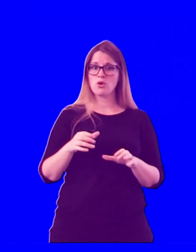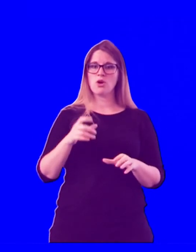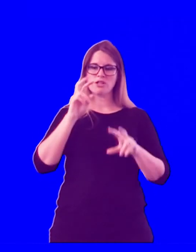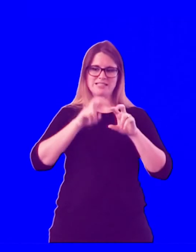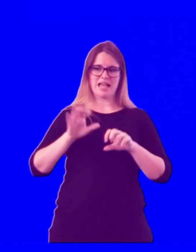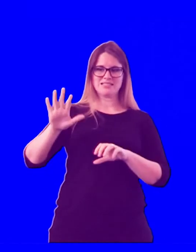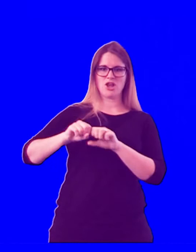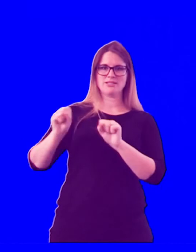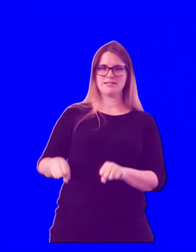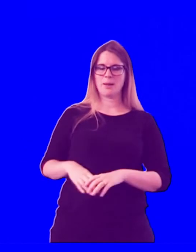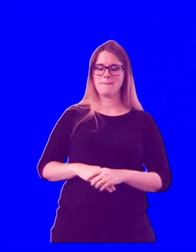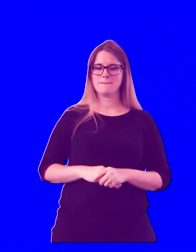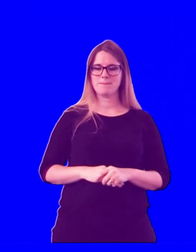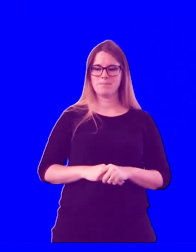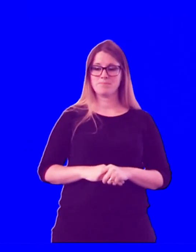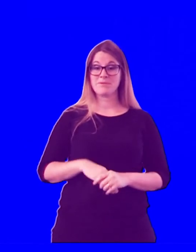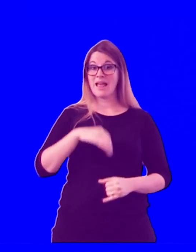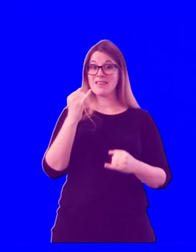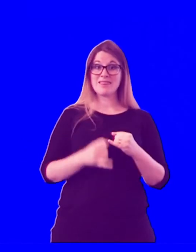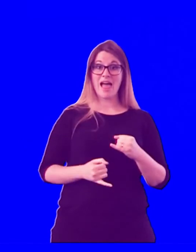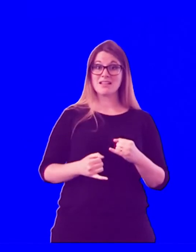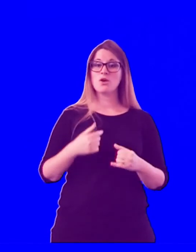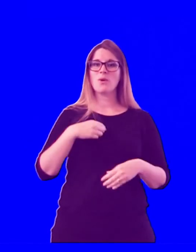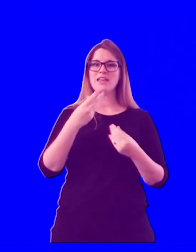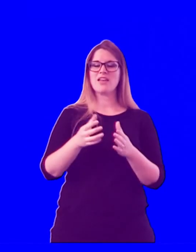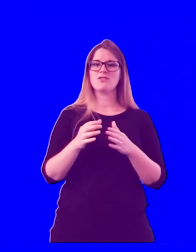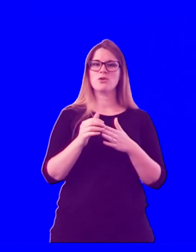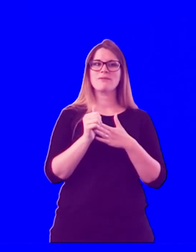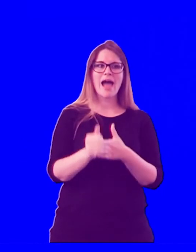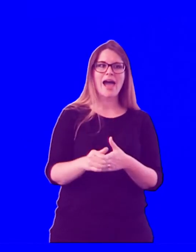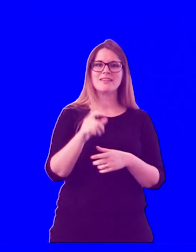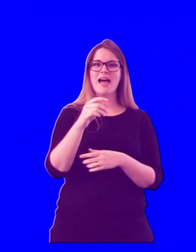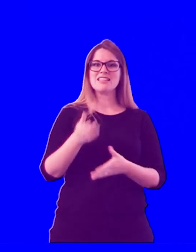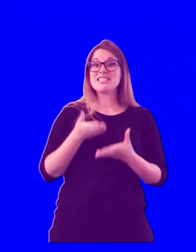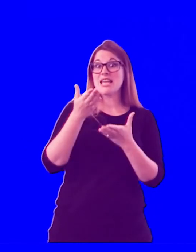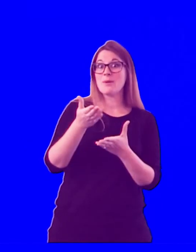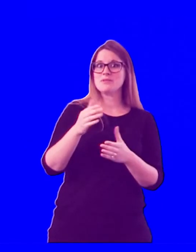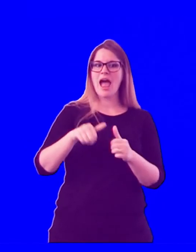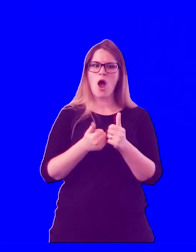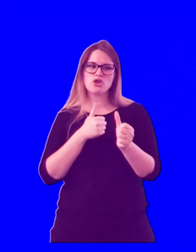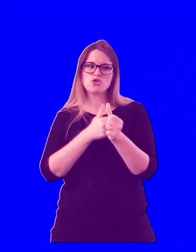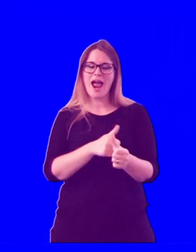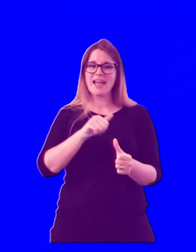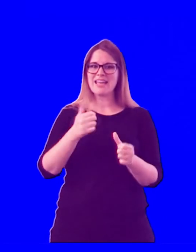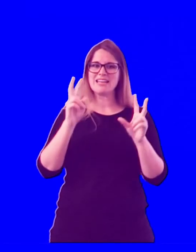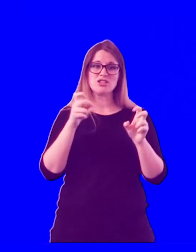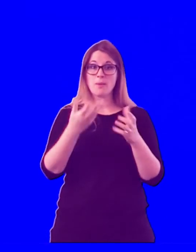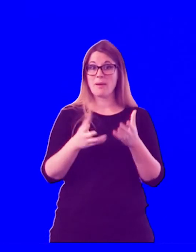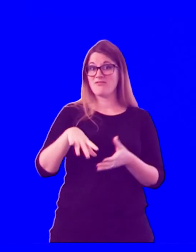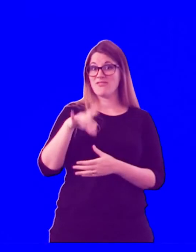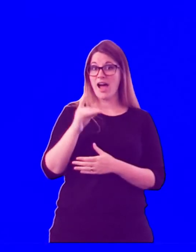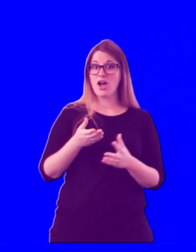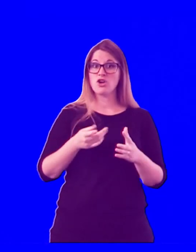to assess their systems. Lastly, we'll give you some guidelines and some tips on how to track and communicate any issues that you guys